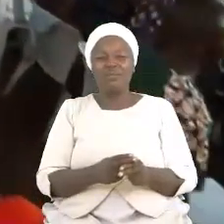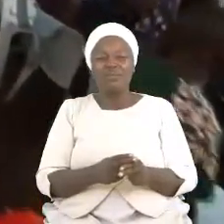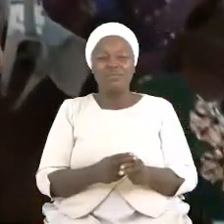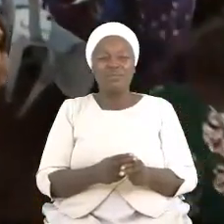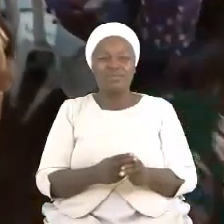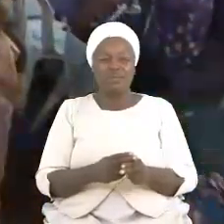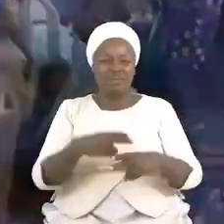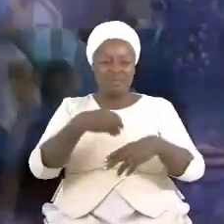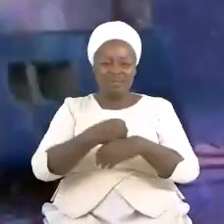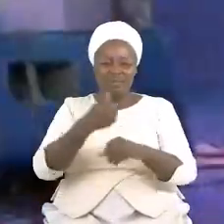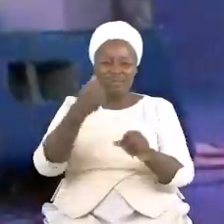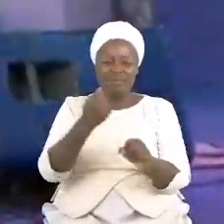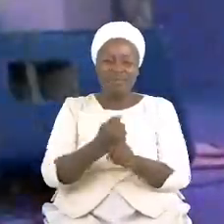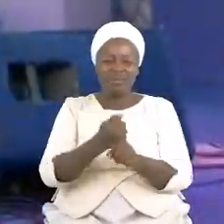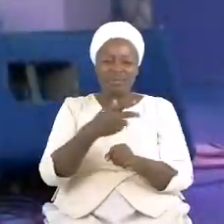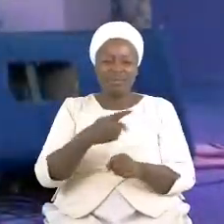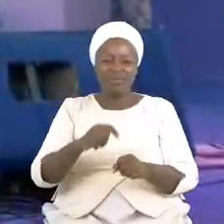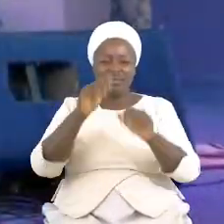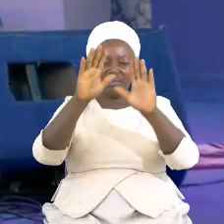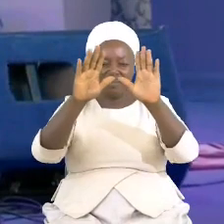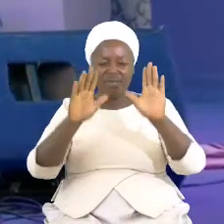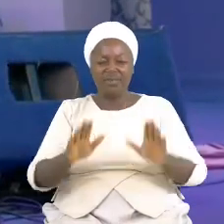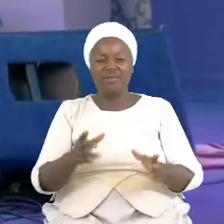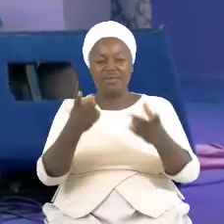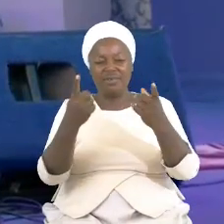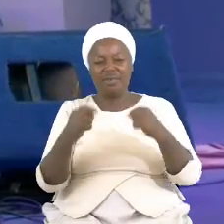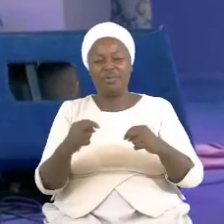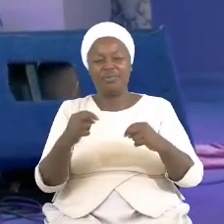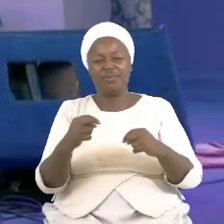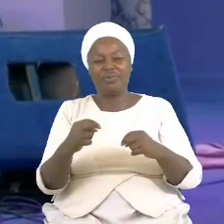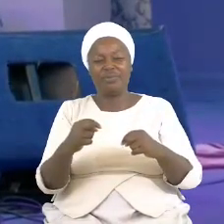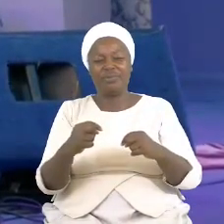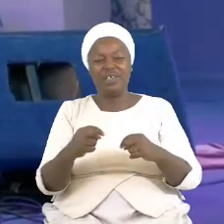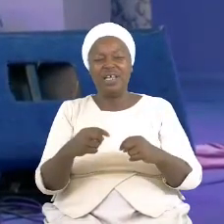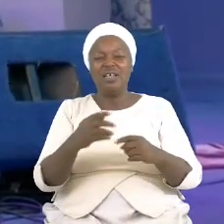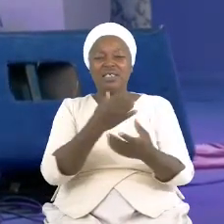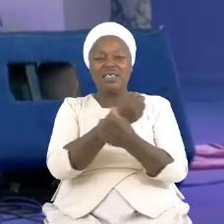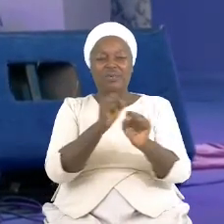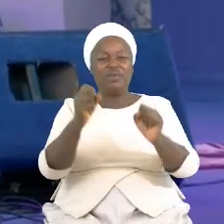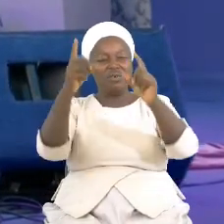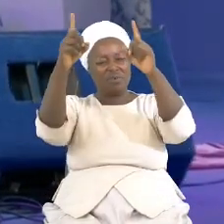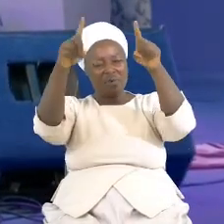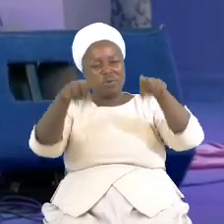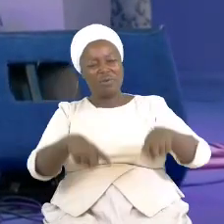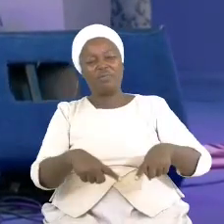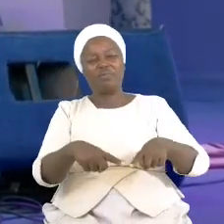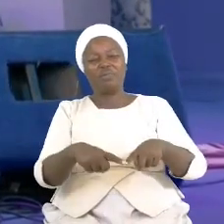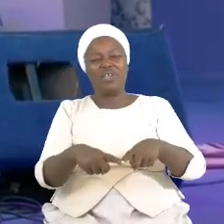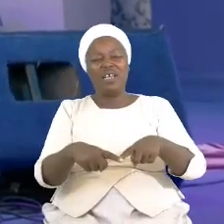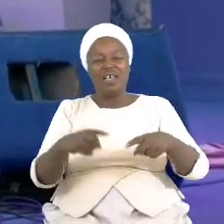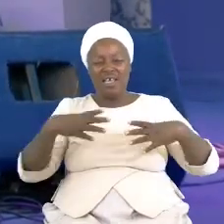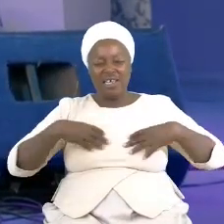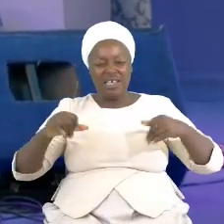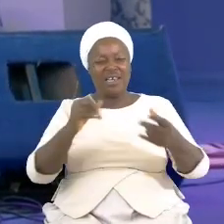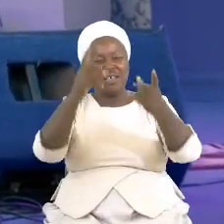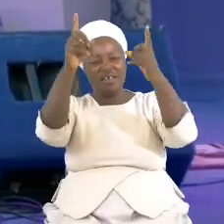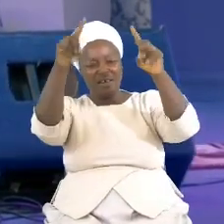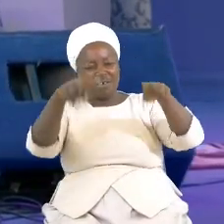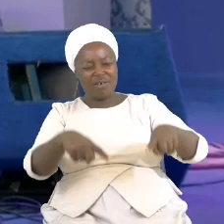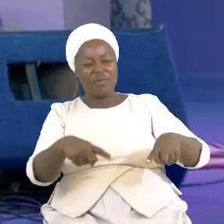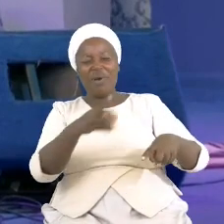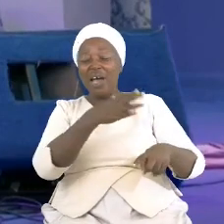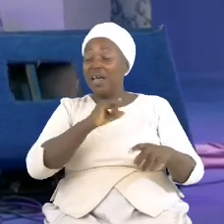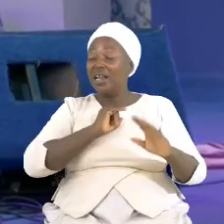Make the miracle come, the salvation come, the healing come. And I pray